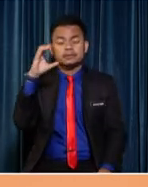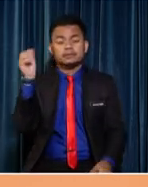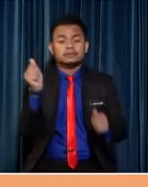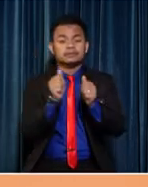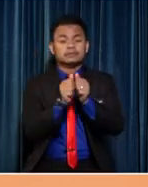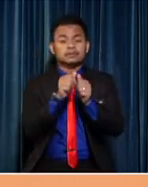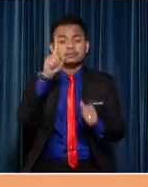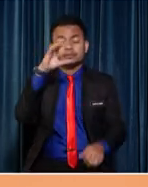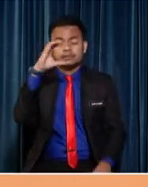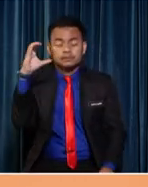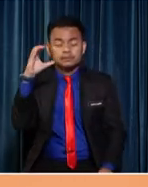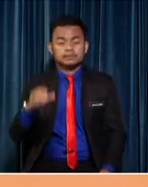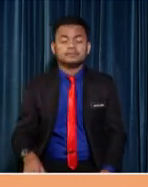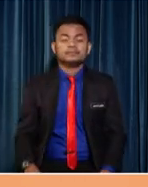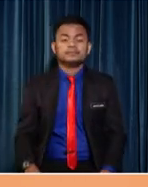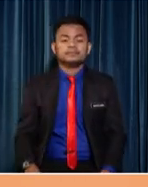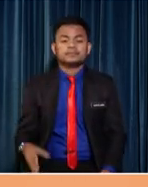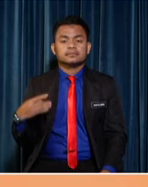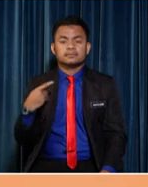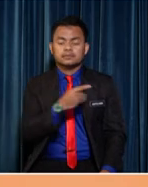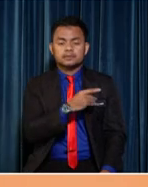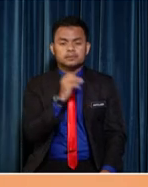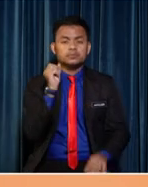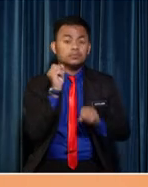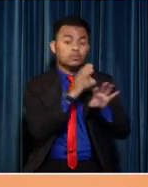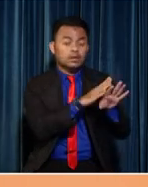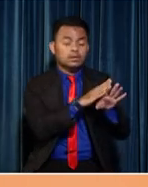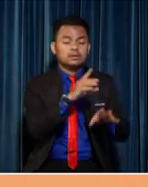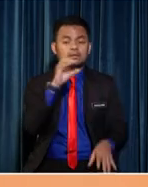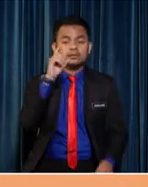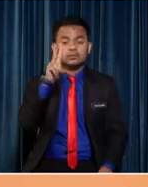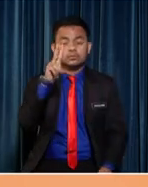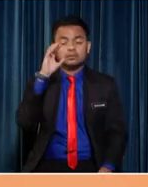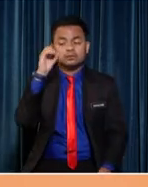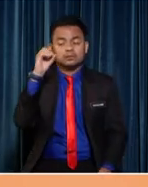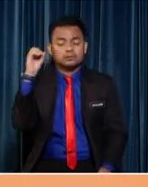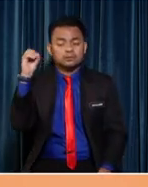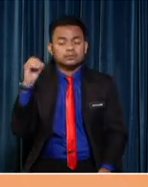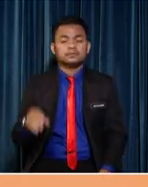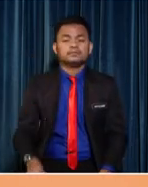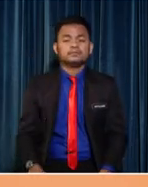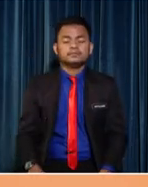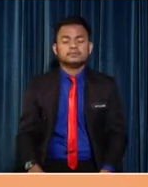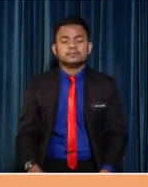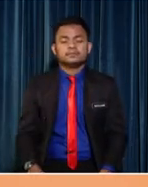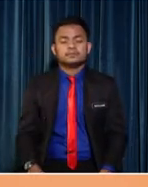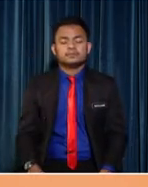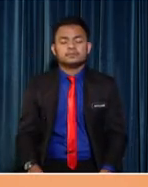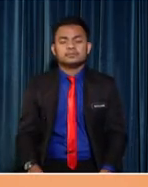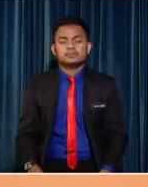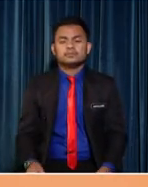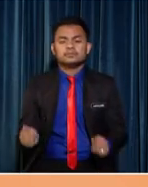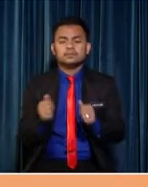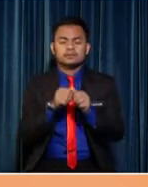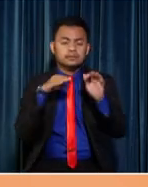100. We cancel off 2 zeros. When we divide by 100,